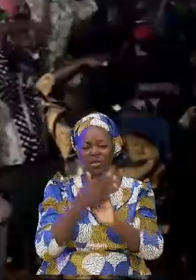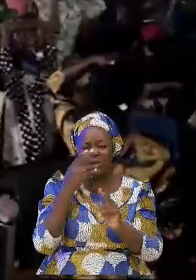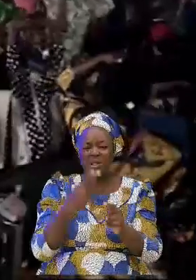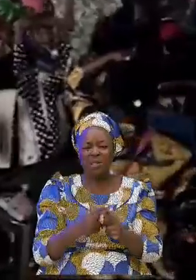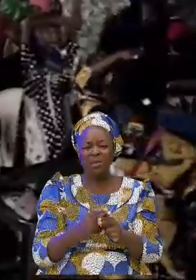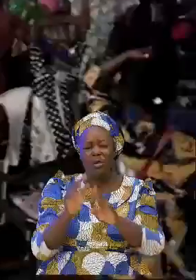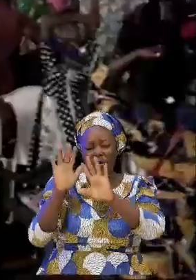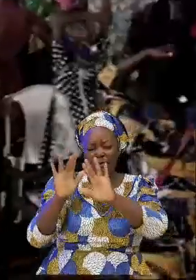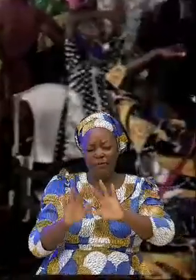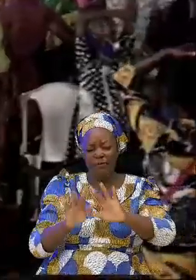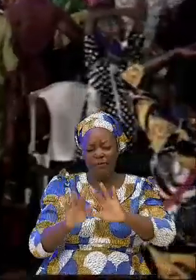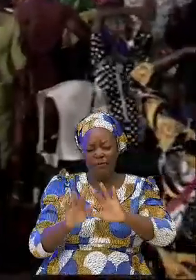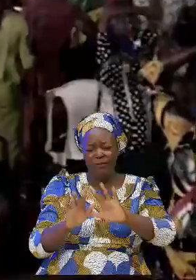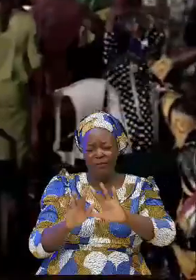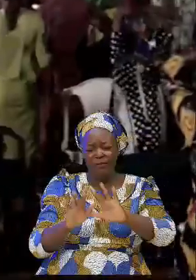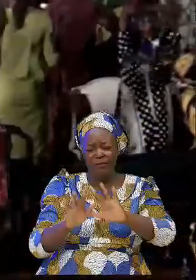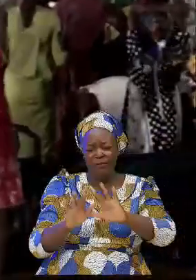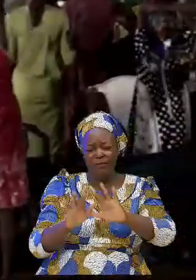Healing virtues from heaven